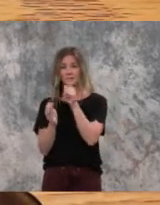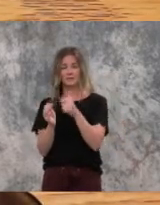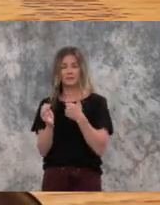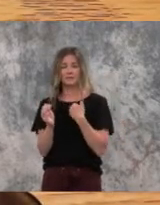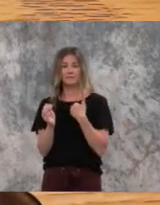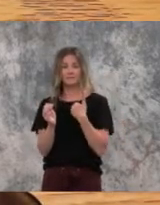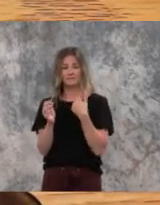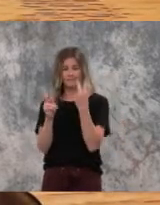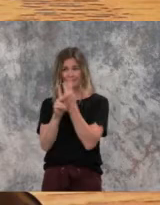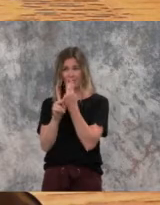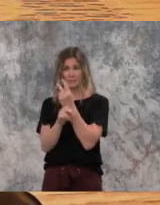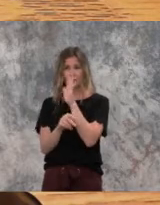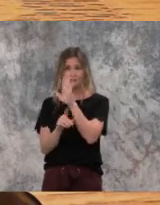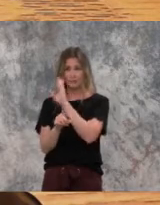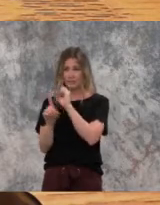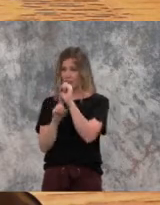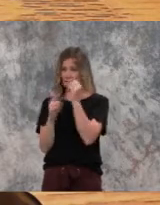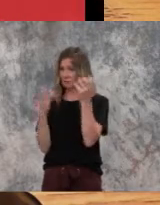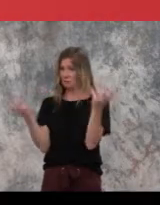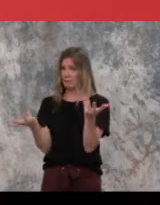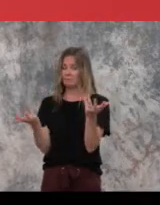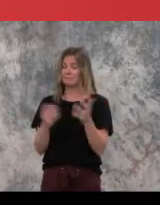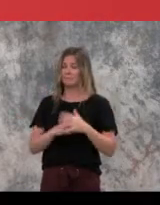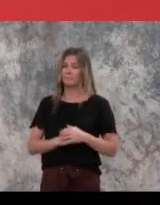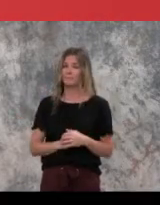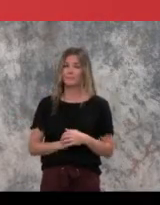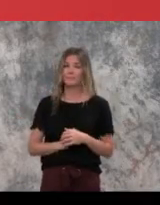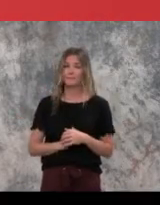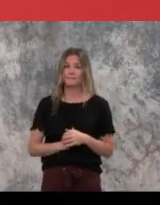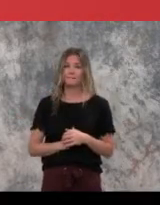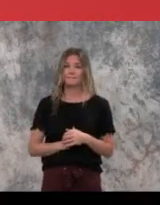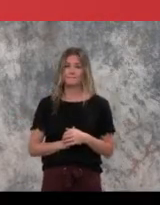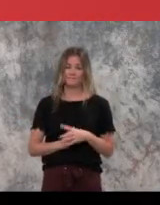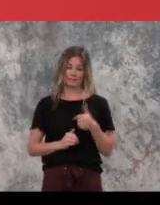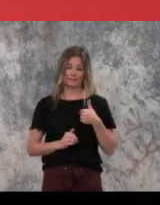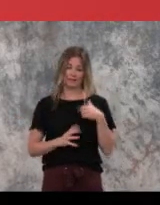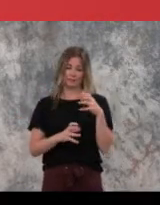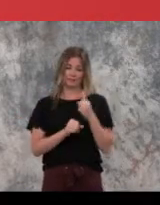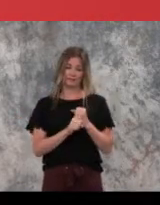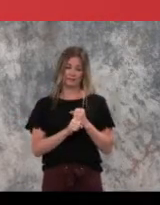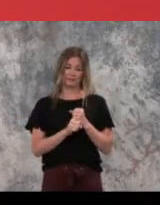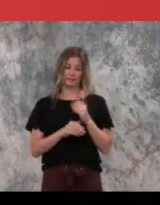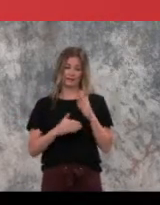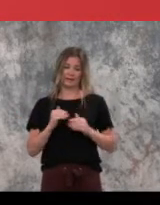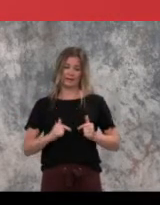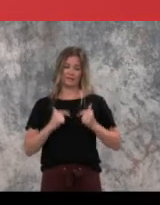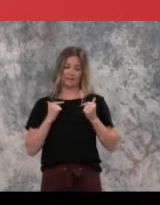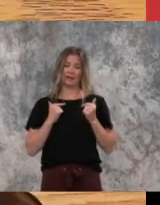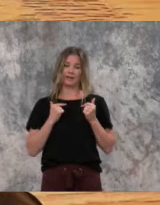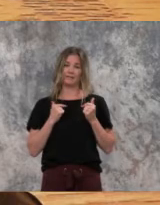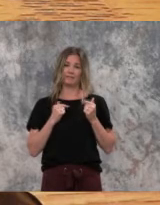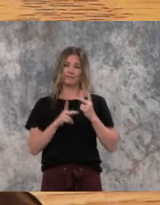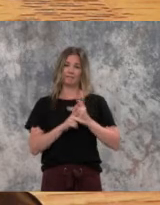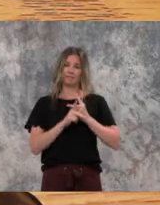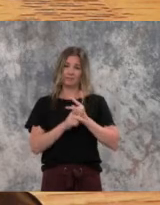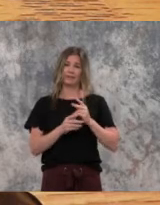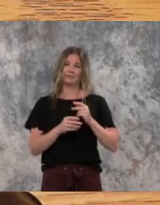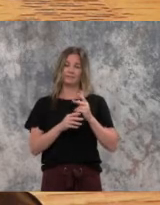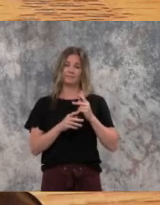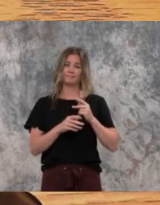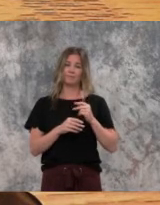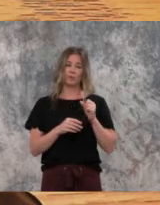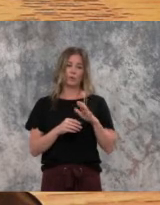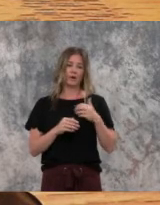On the first page, you will need to figure out your situation. I am receiving end-of-life palliative care or have been diagnosed with